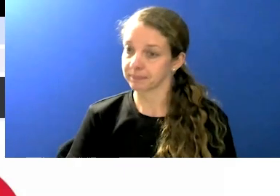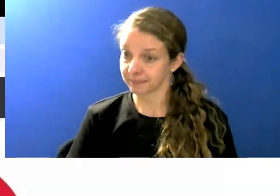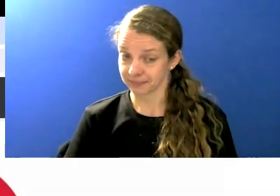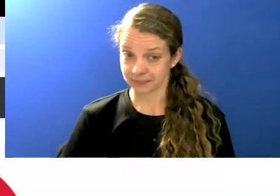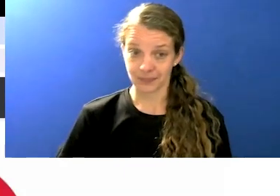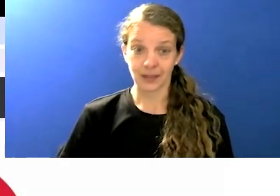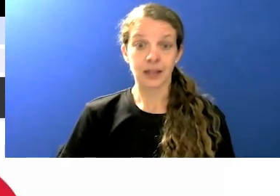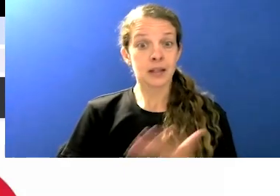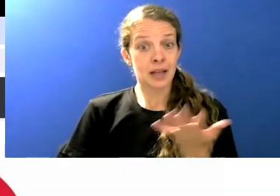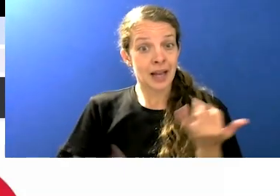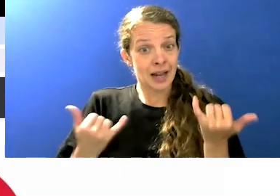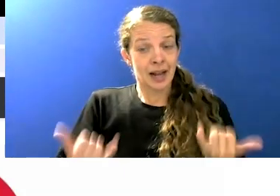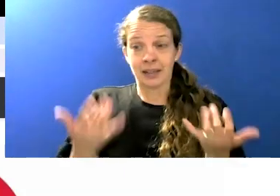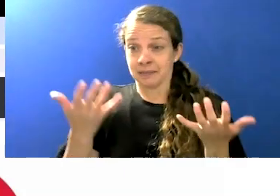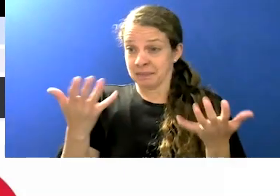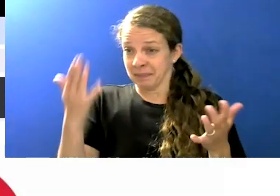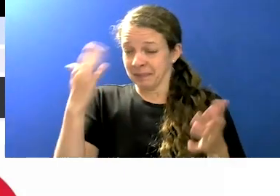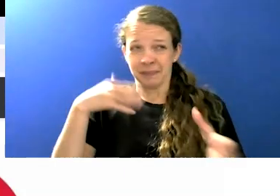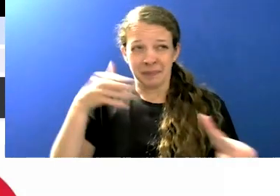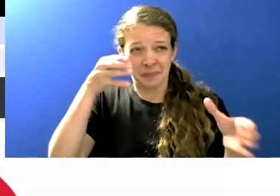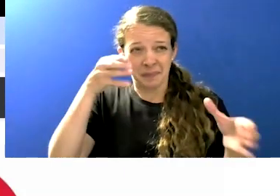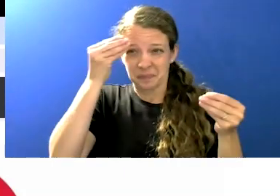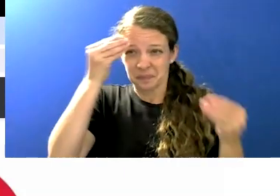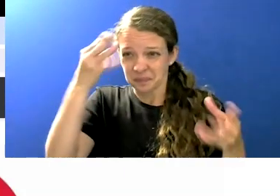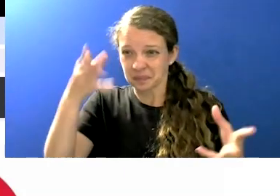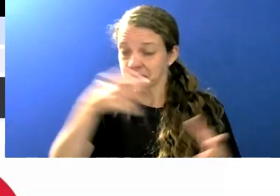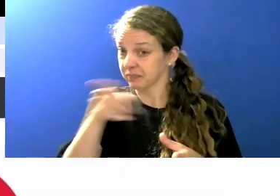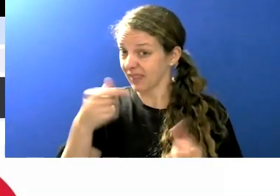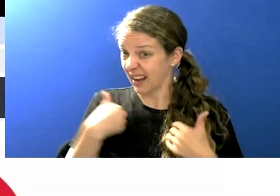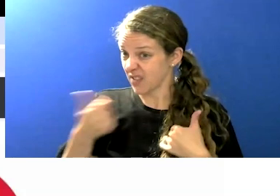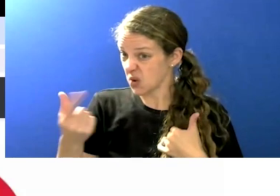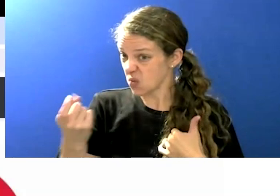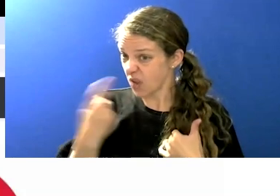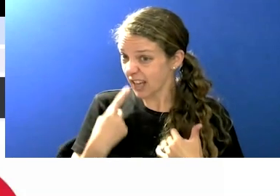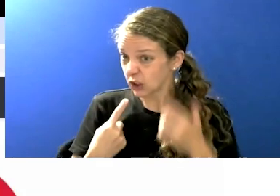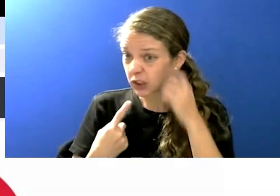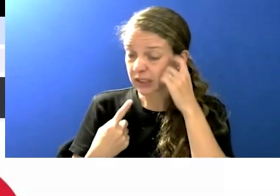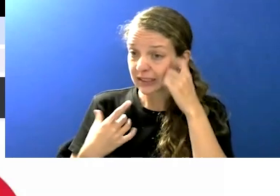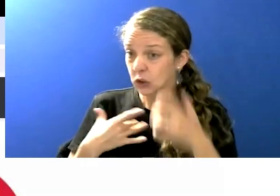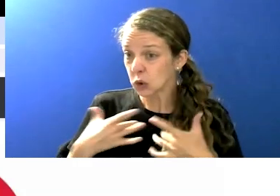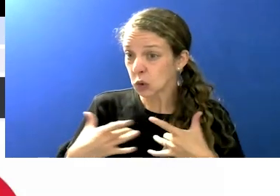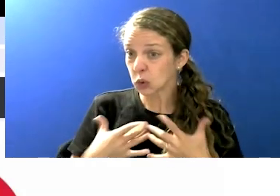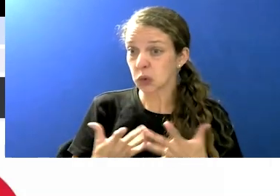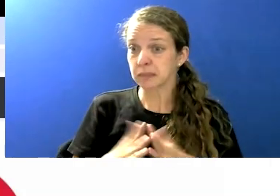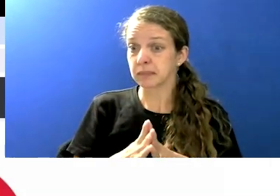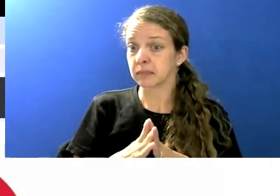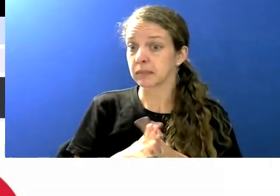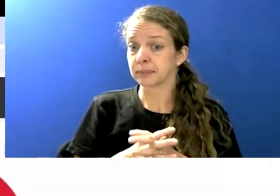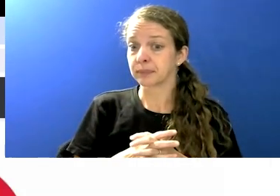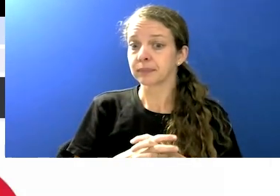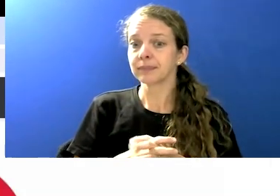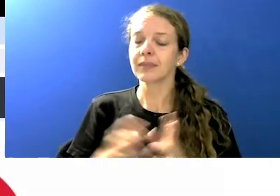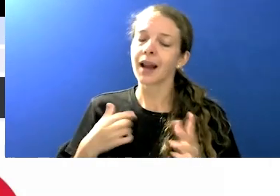So now that you guys have all this information, do you guys have any questions, concerns? I